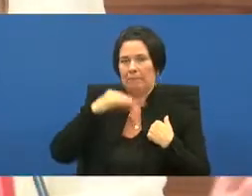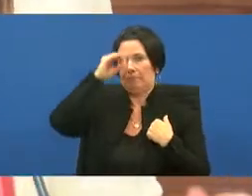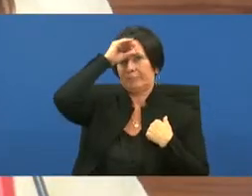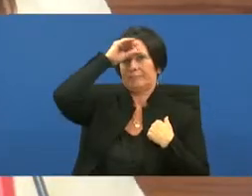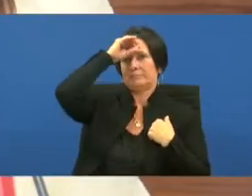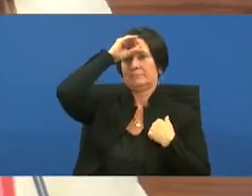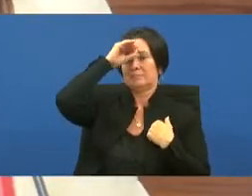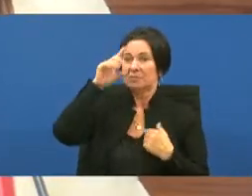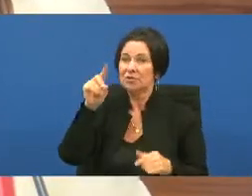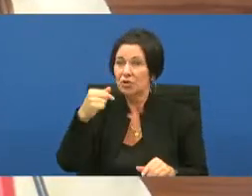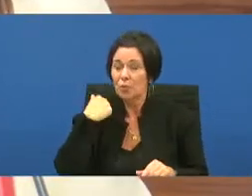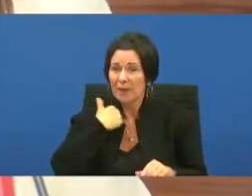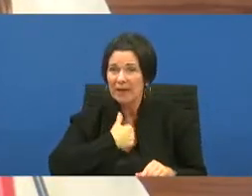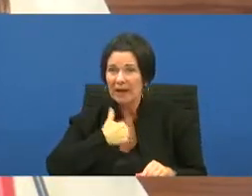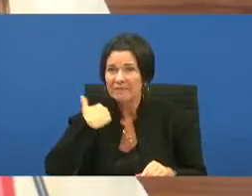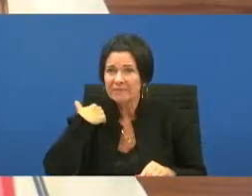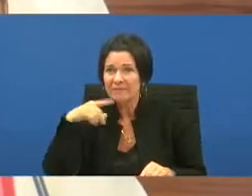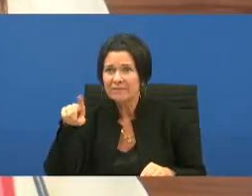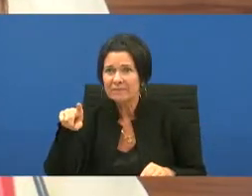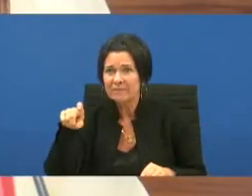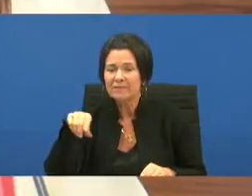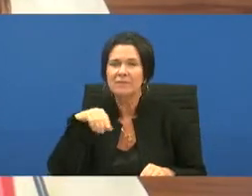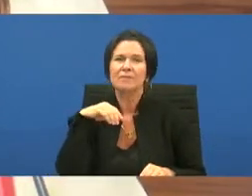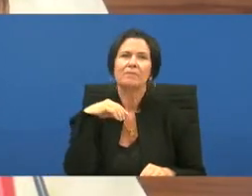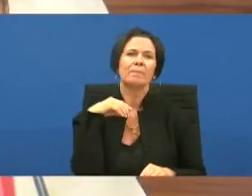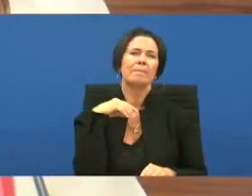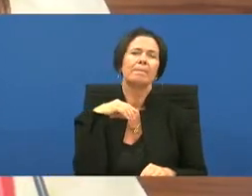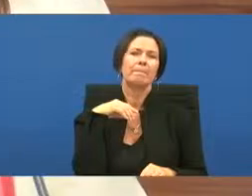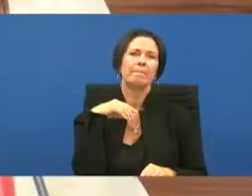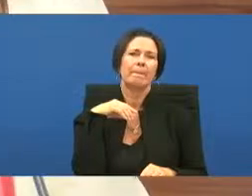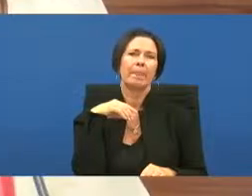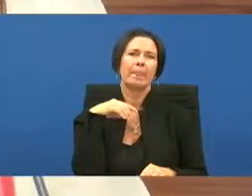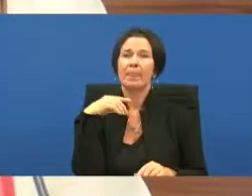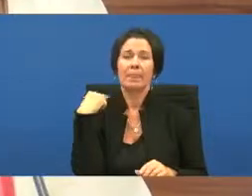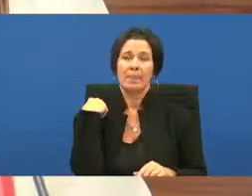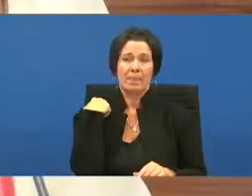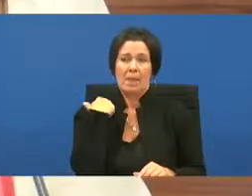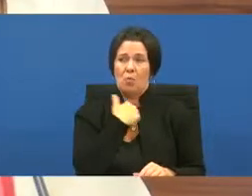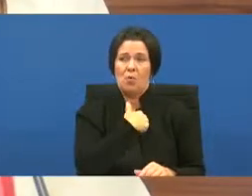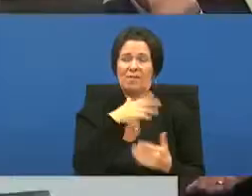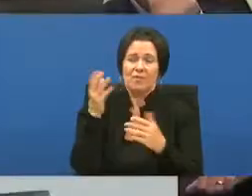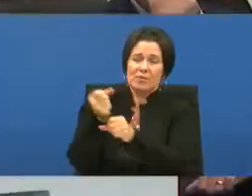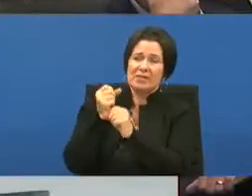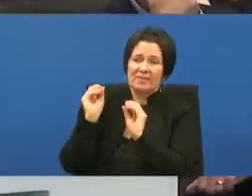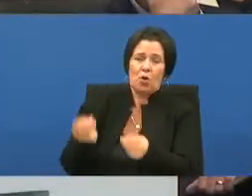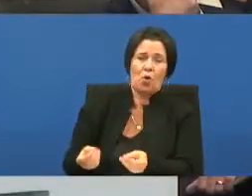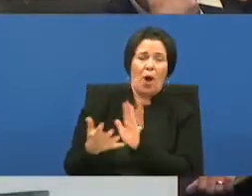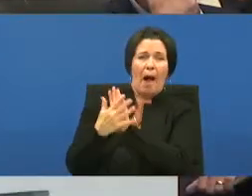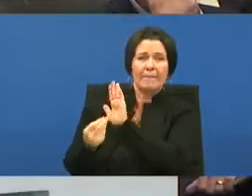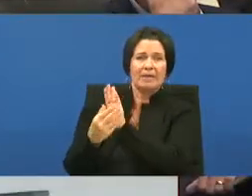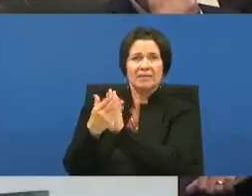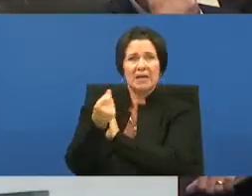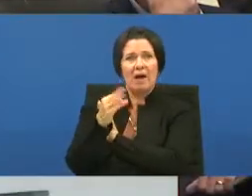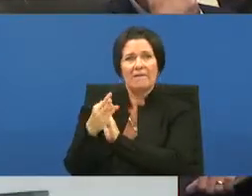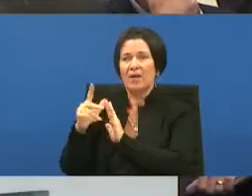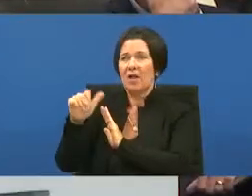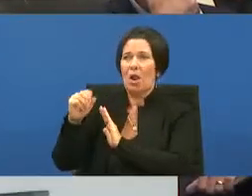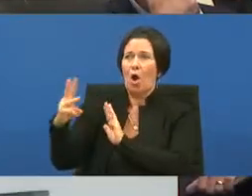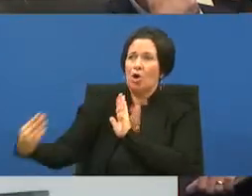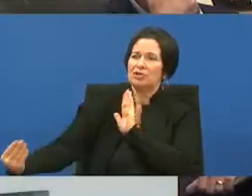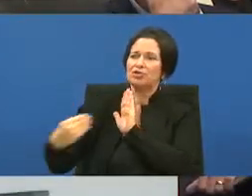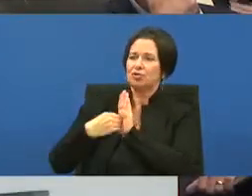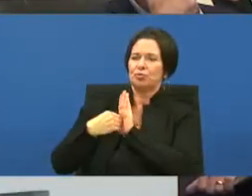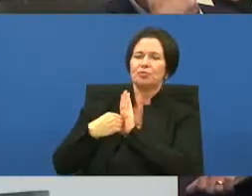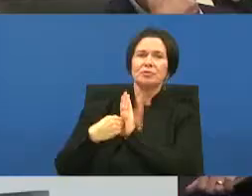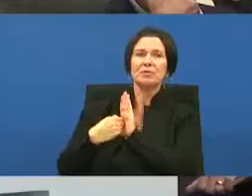if there is a suit. If we have been, our office hadn't received a copy. I don't know if the mayor's office has been served. When they're